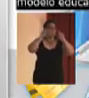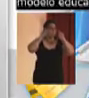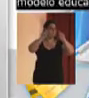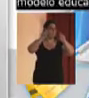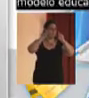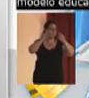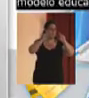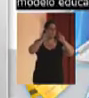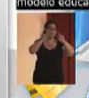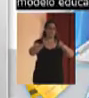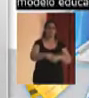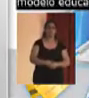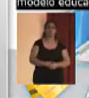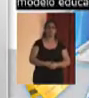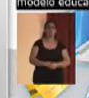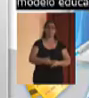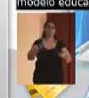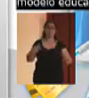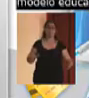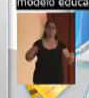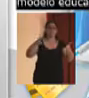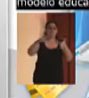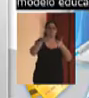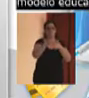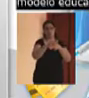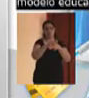the educational model